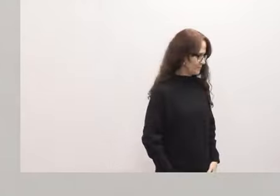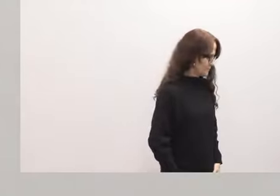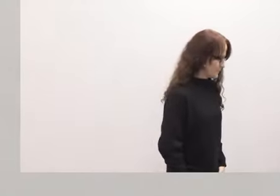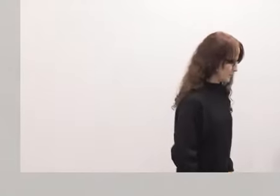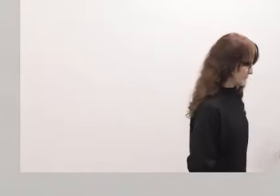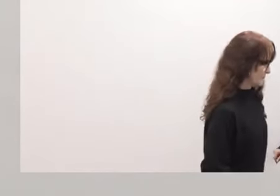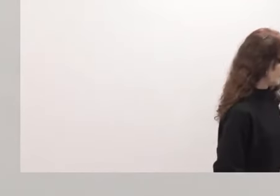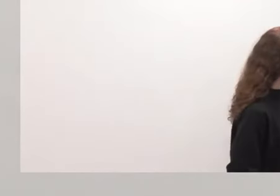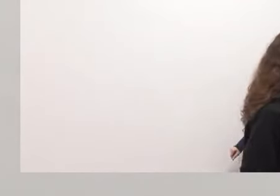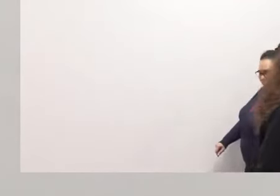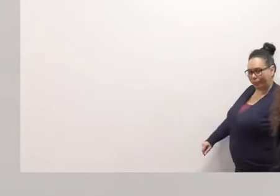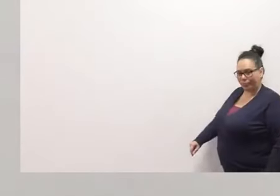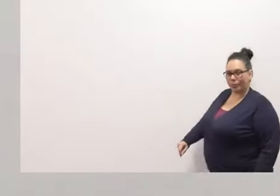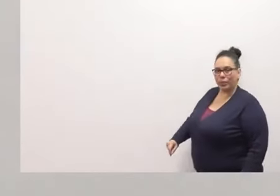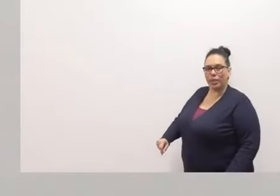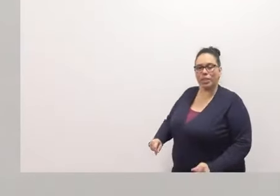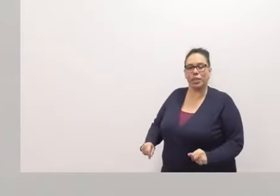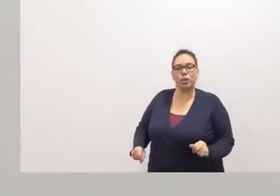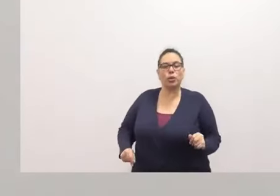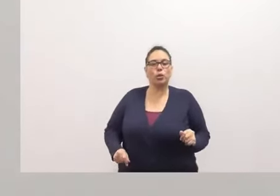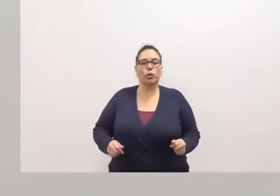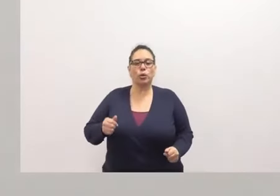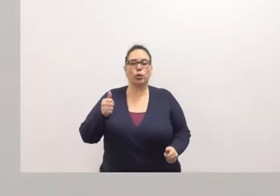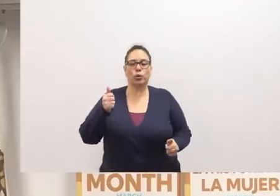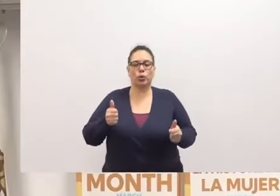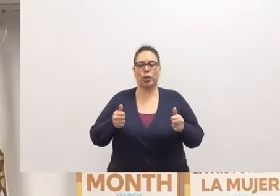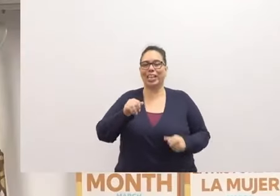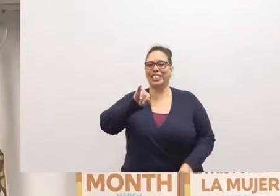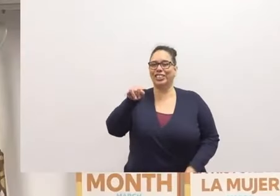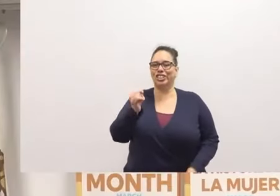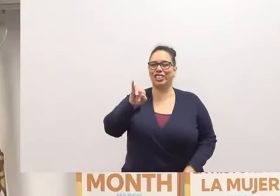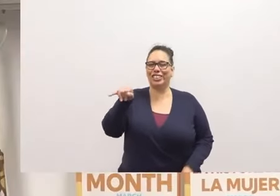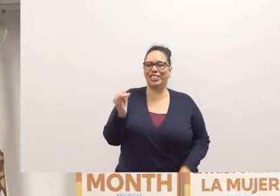to? Gigi's used through fifth grade. Okay.